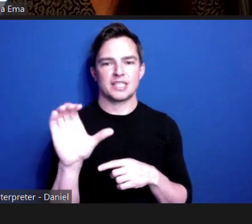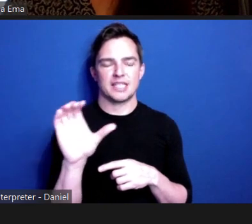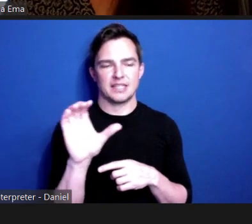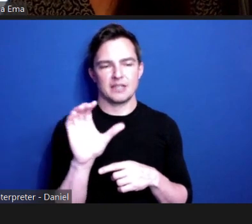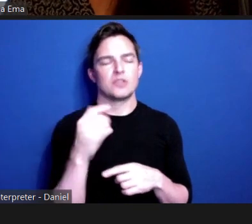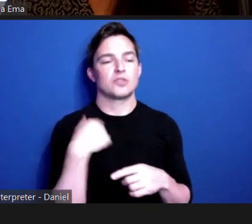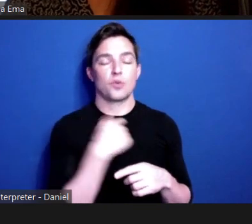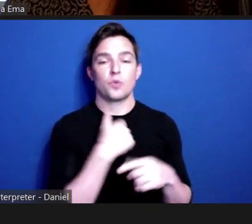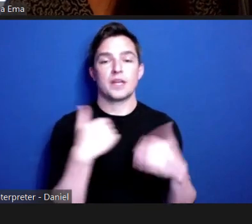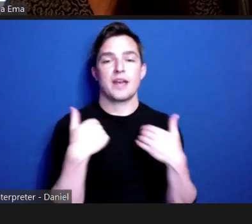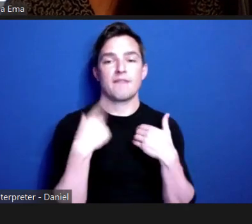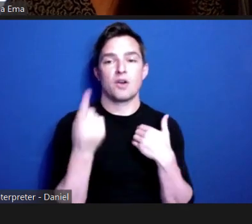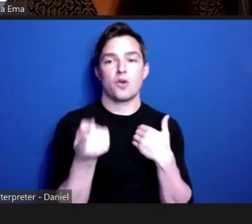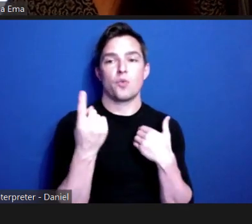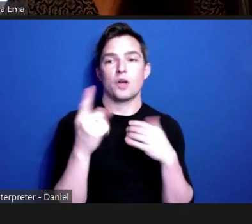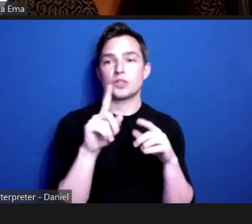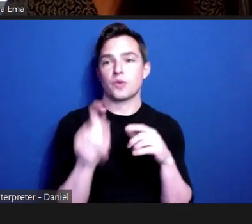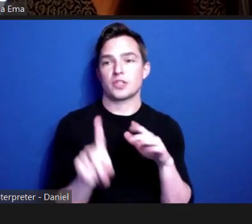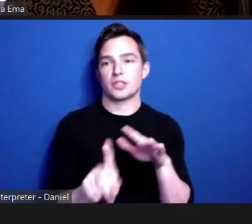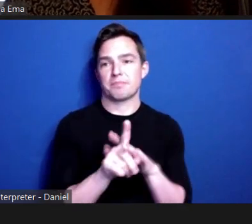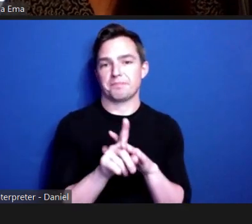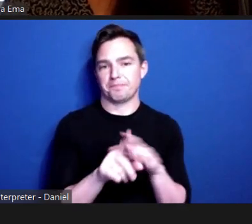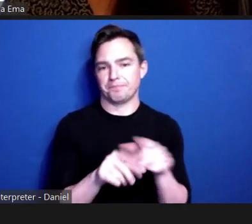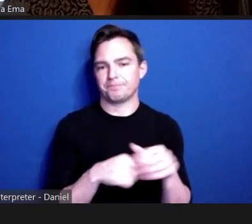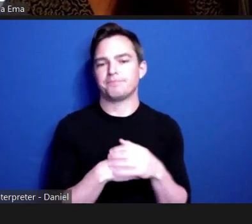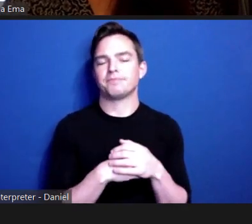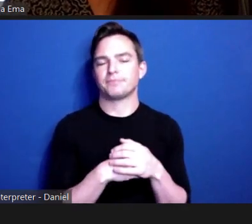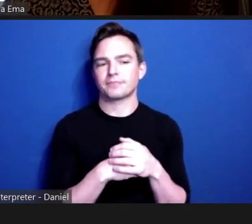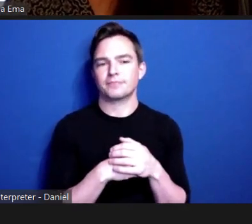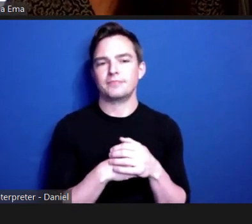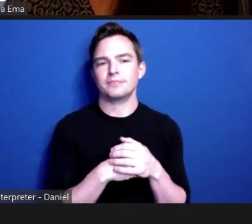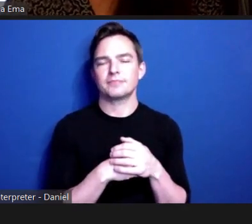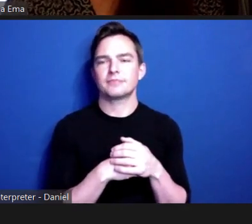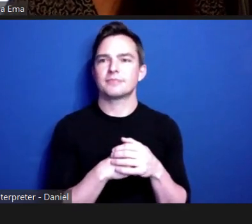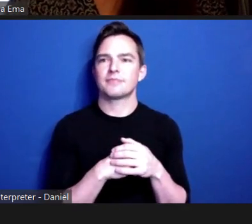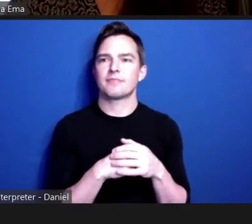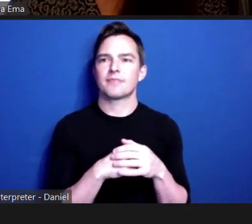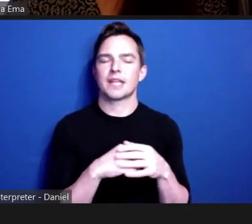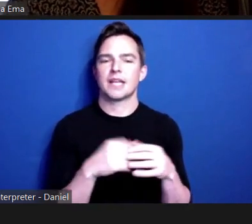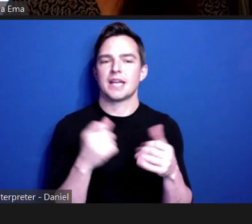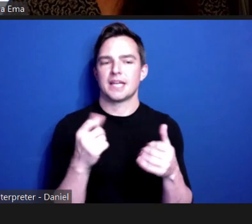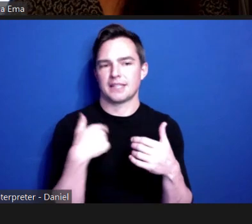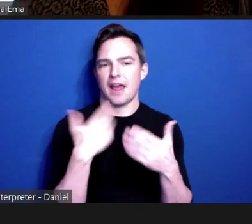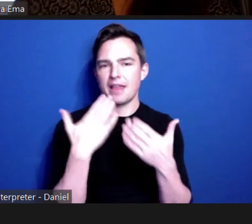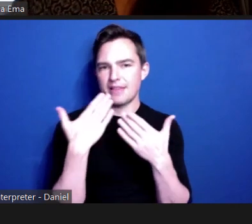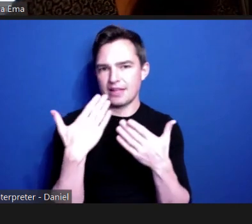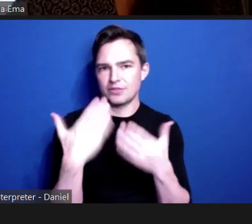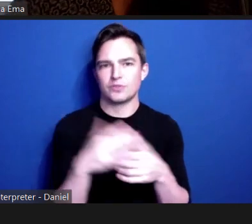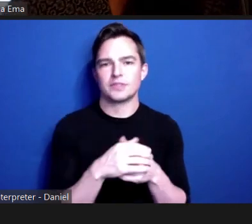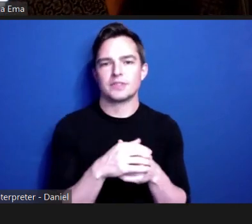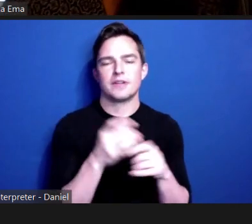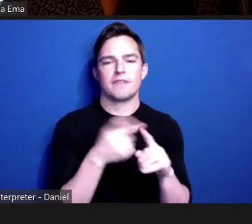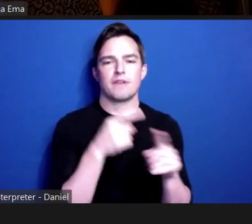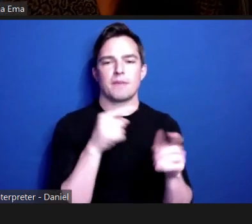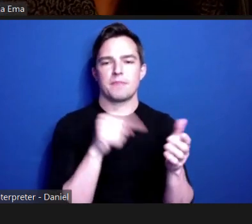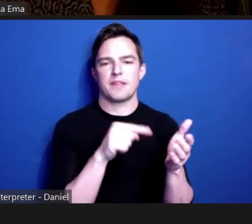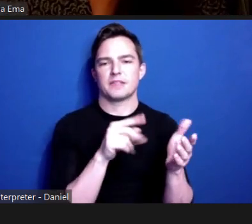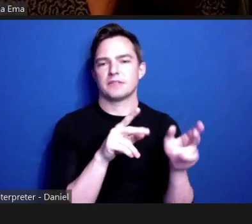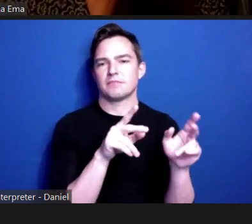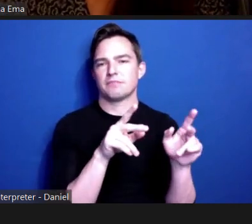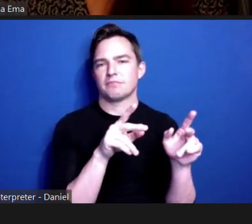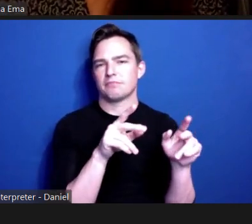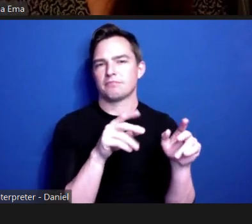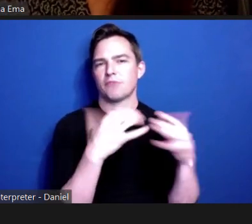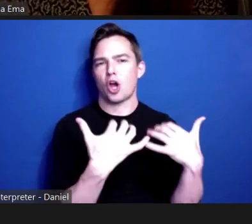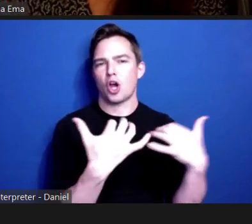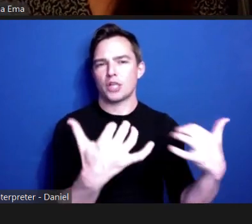have one question and a thank you from this